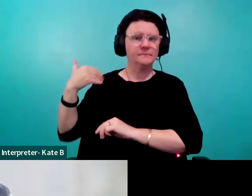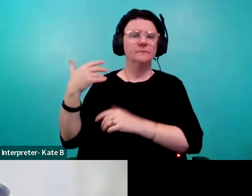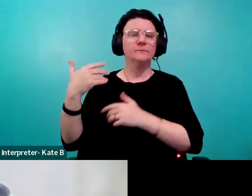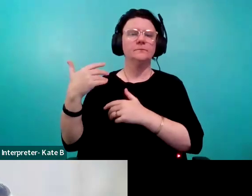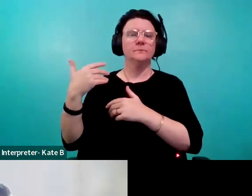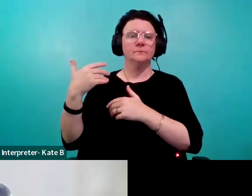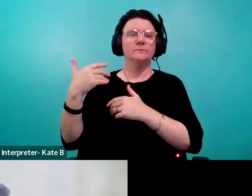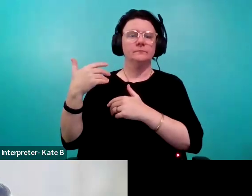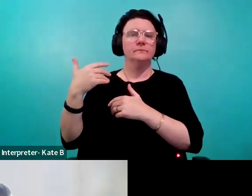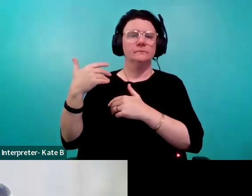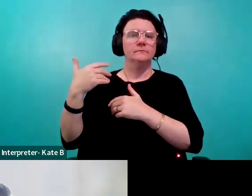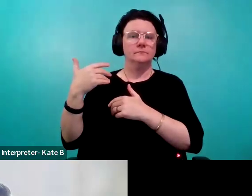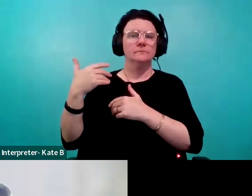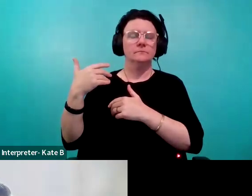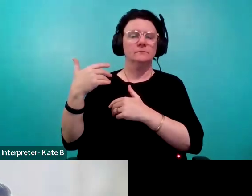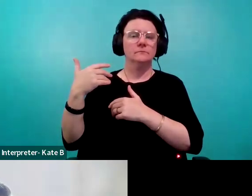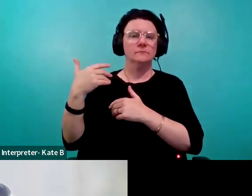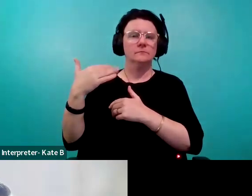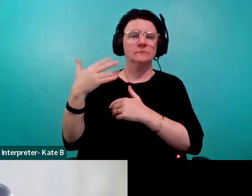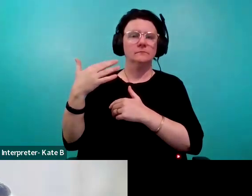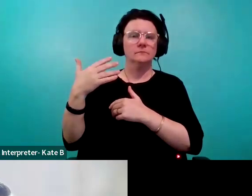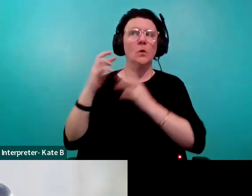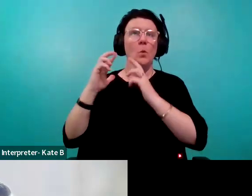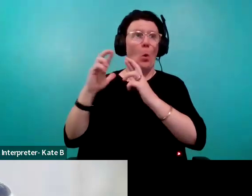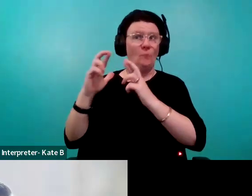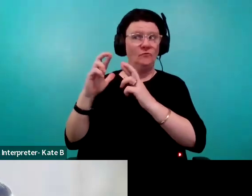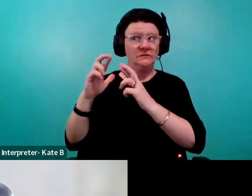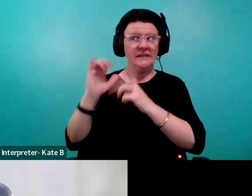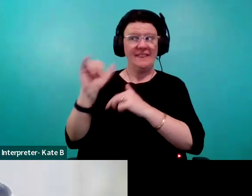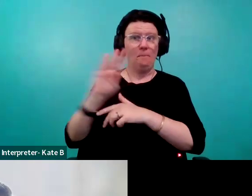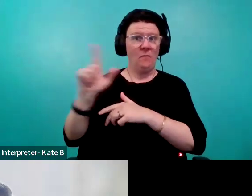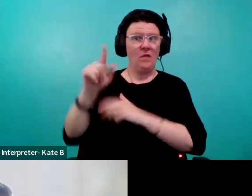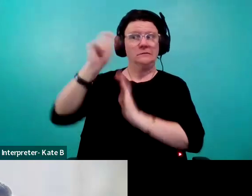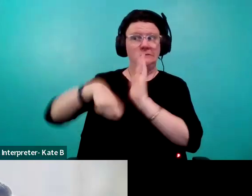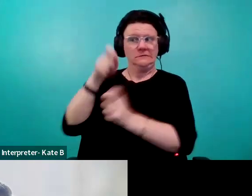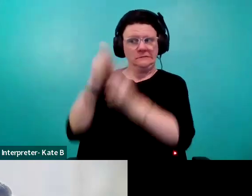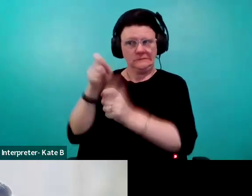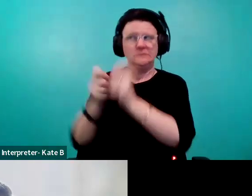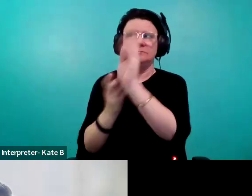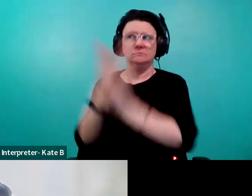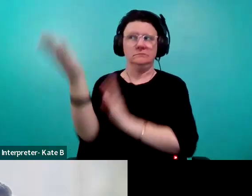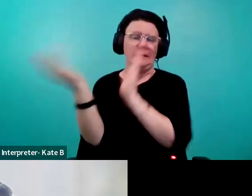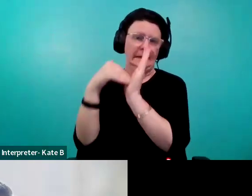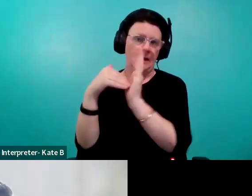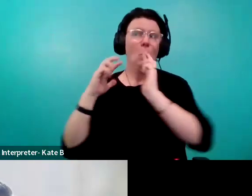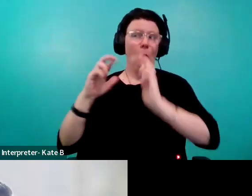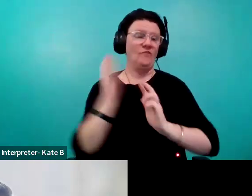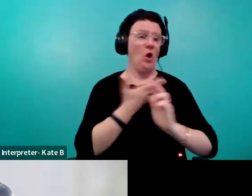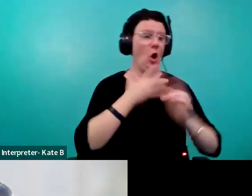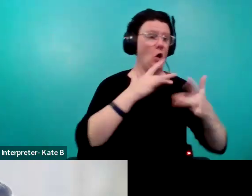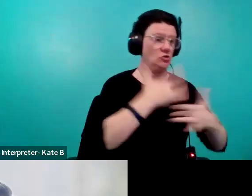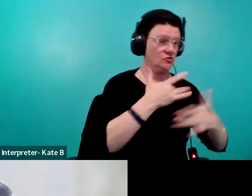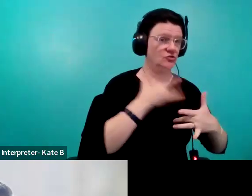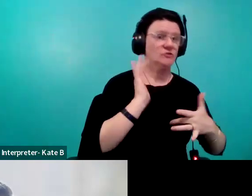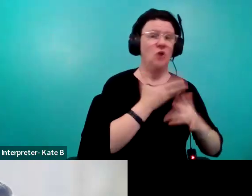that we're continuing to work on, and appreciate their work on addressing some of the concerns that we have brought